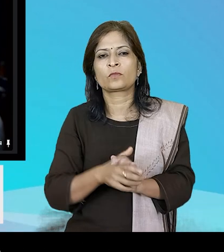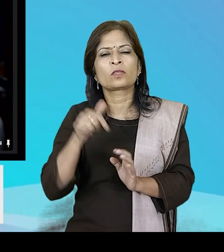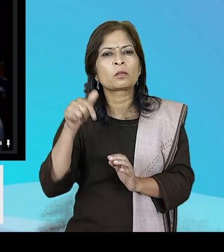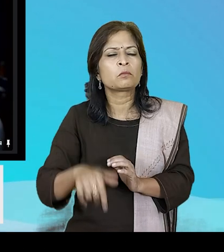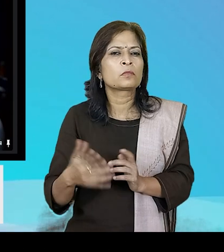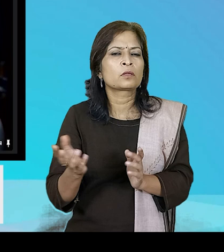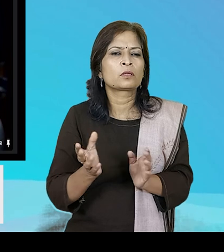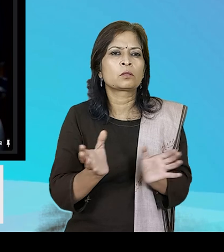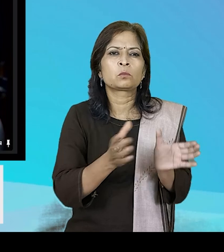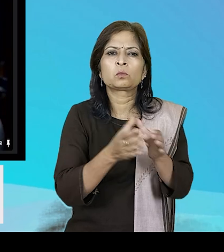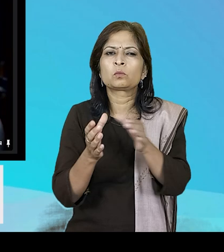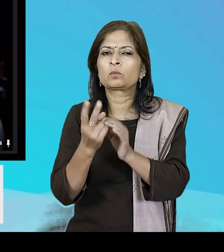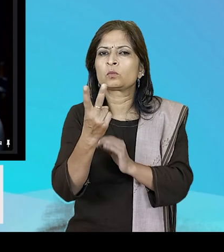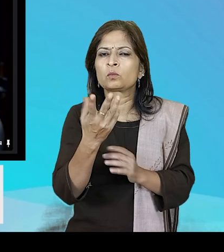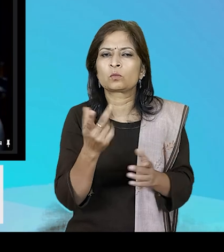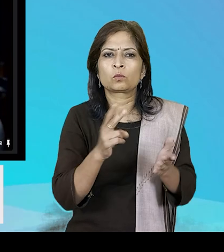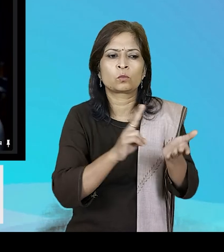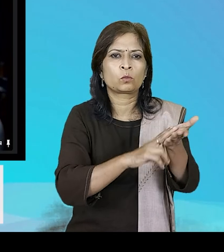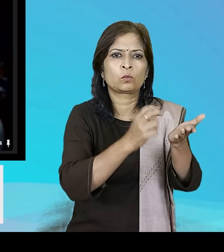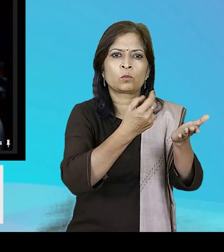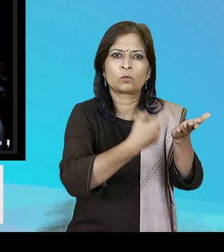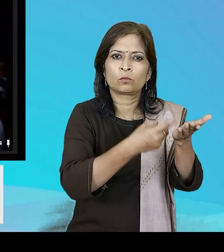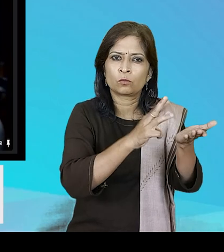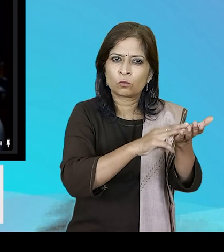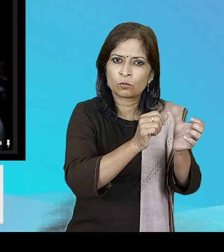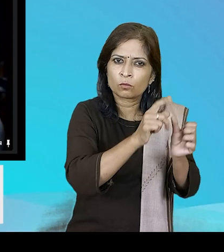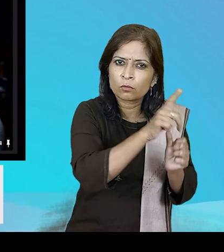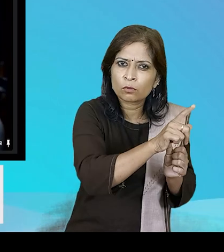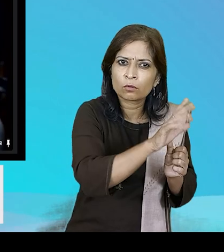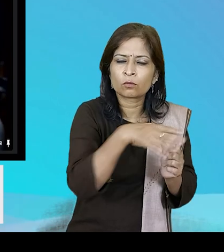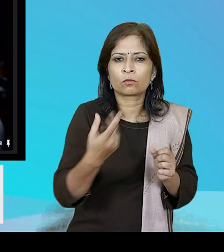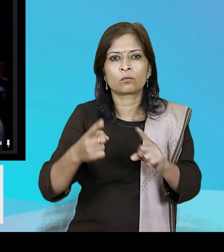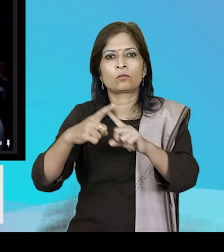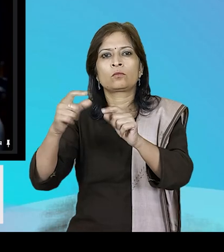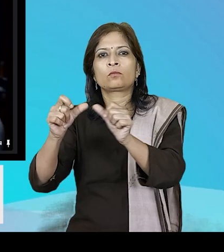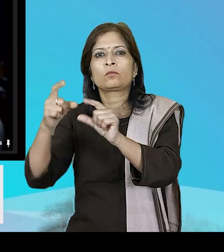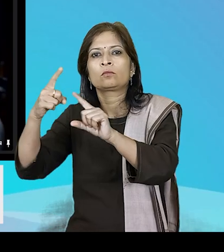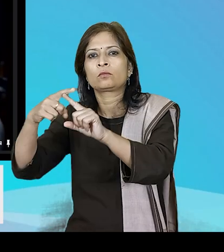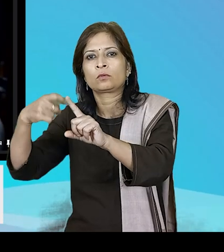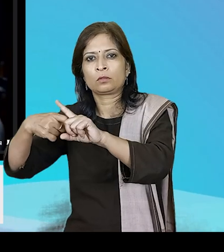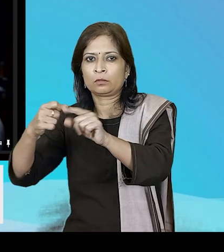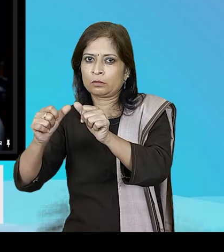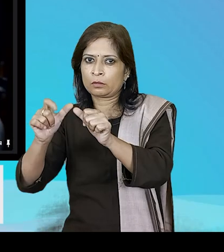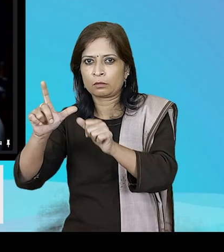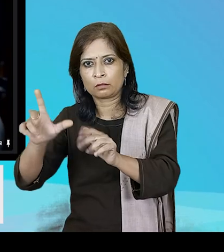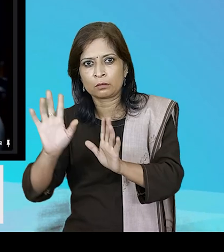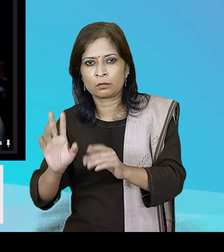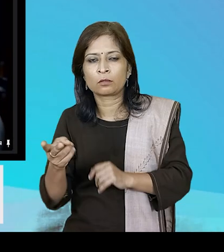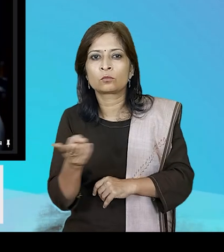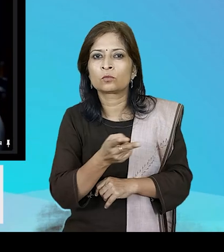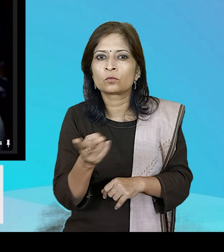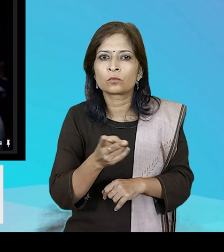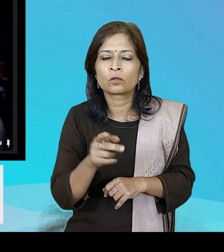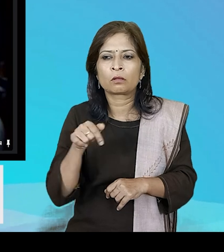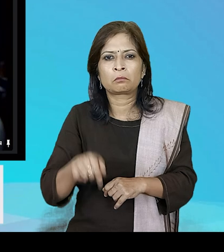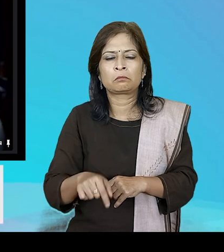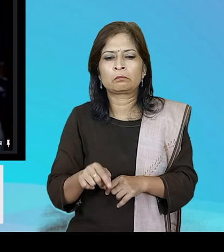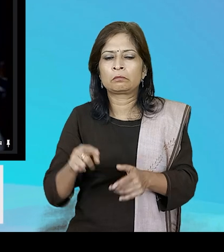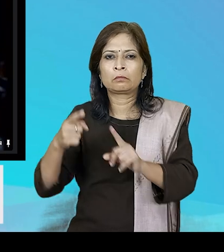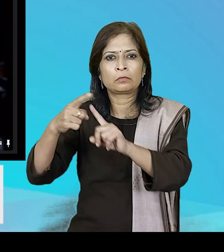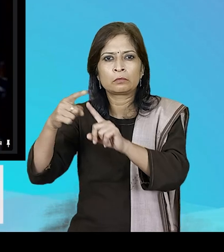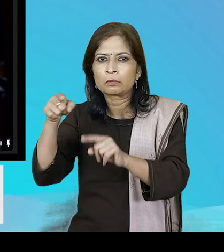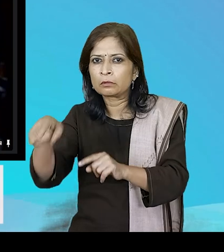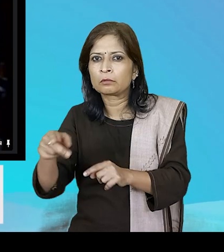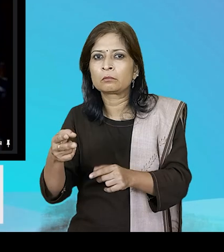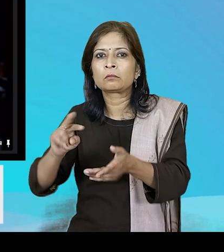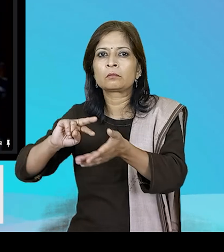now, normal and tatkal. So, what is the difference between these two? Like, we did understand that tatkal is